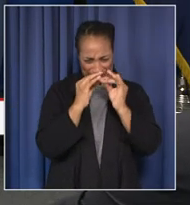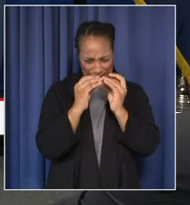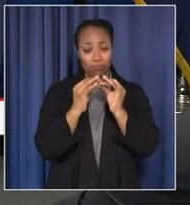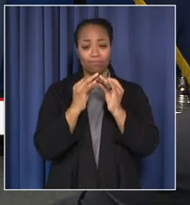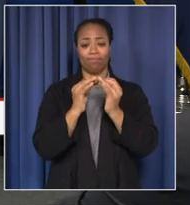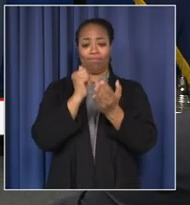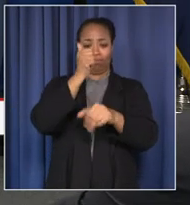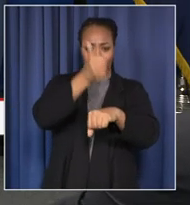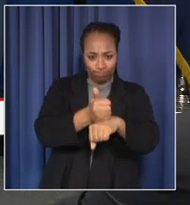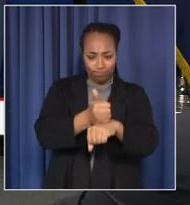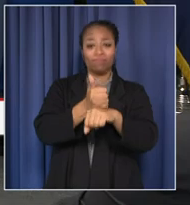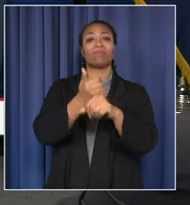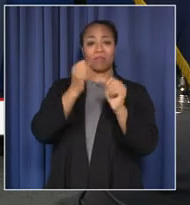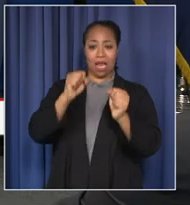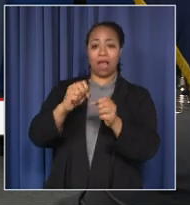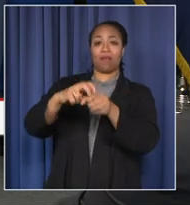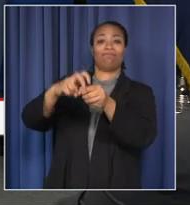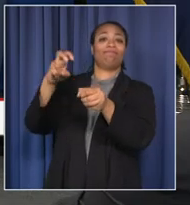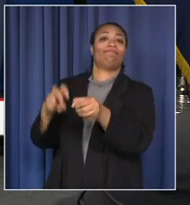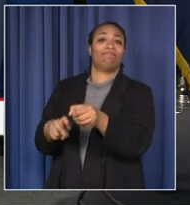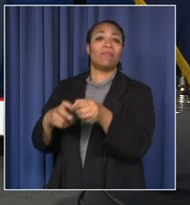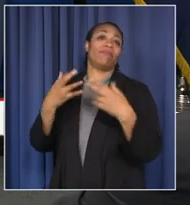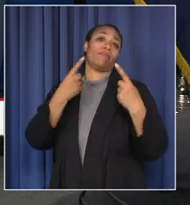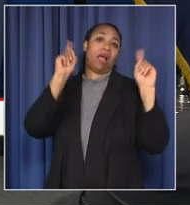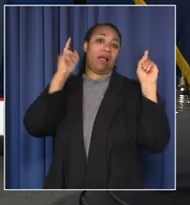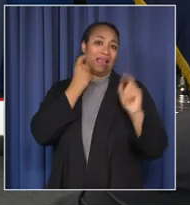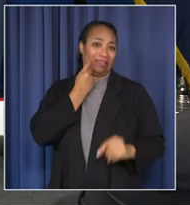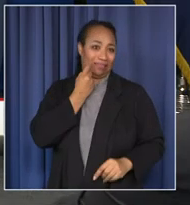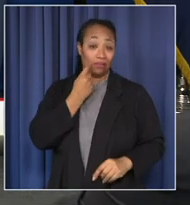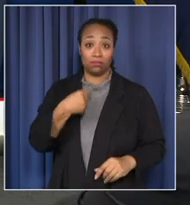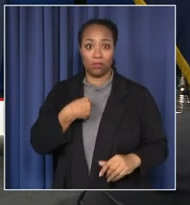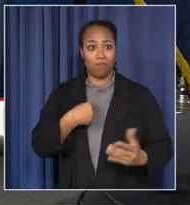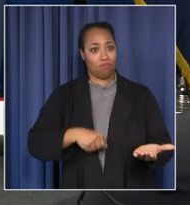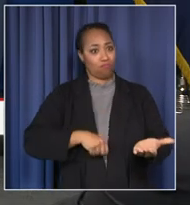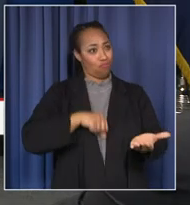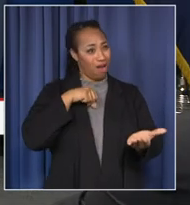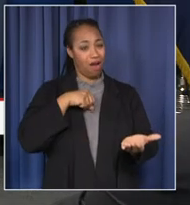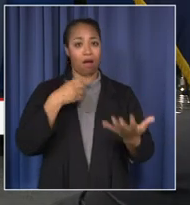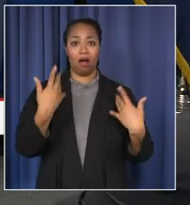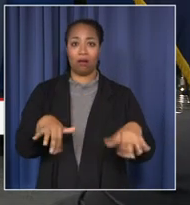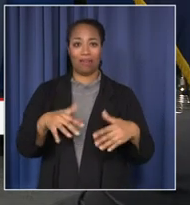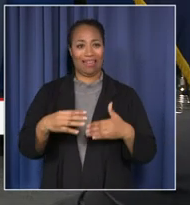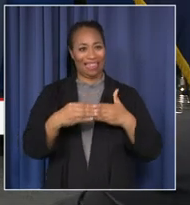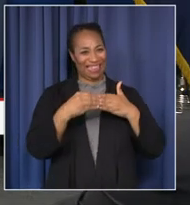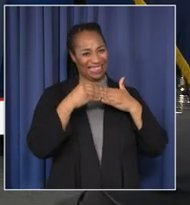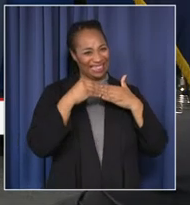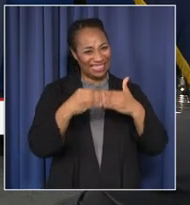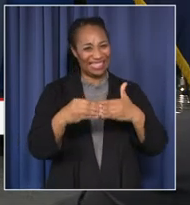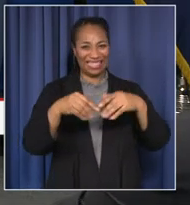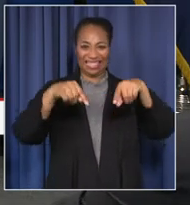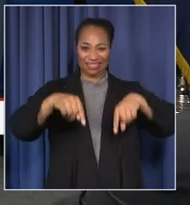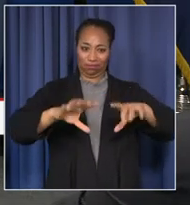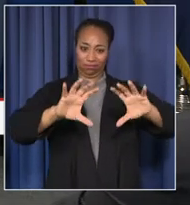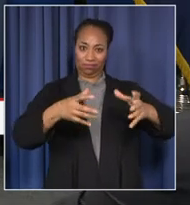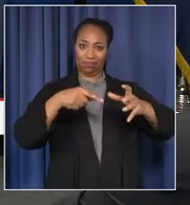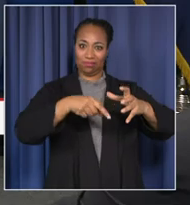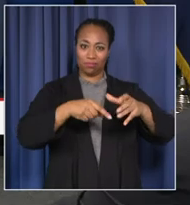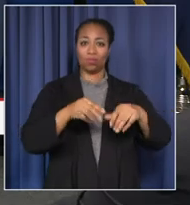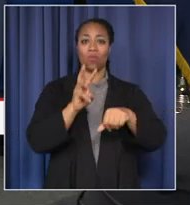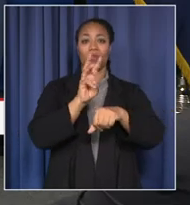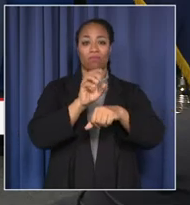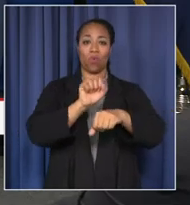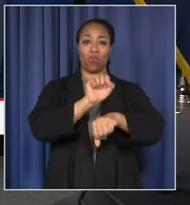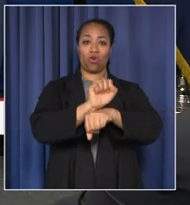a incredible workforce. This workforce has stood up for DC during